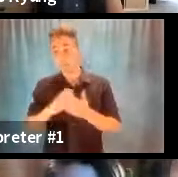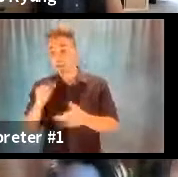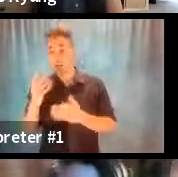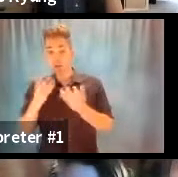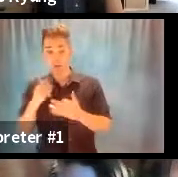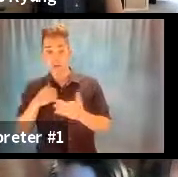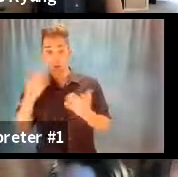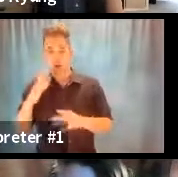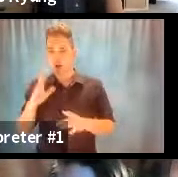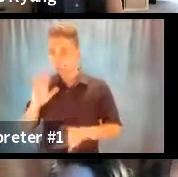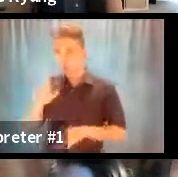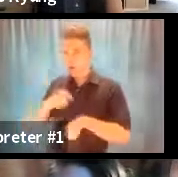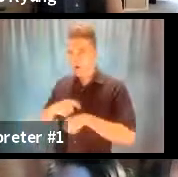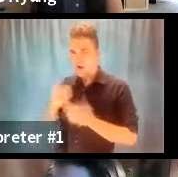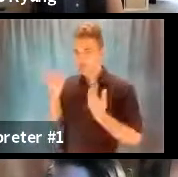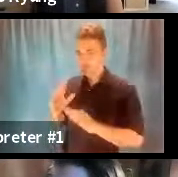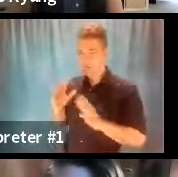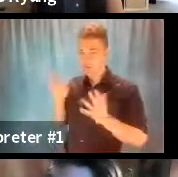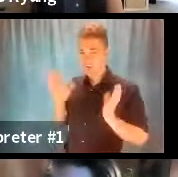you. Thank you.